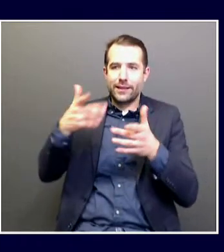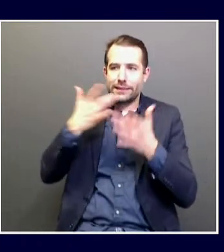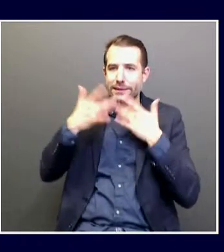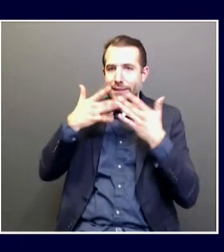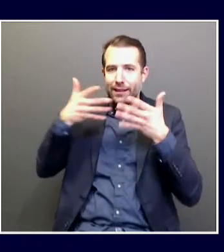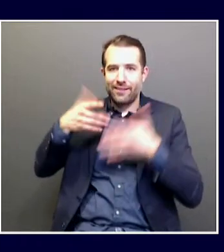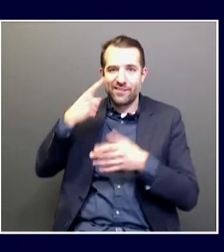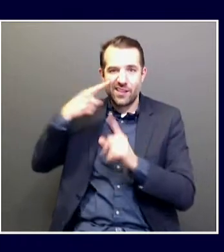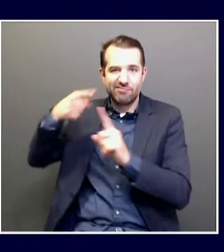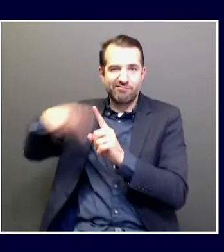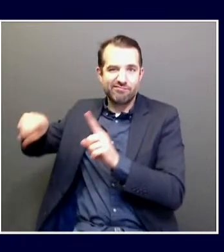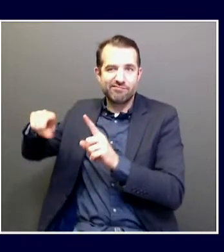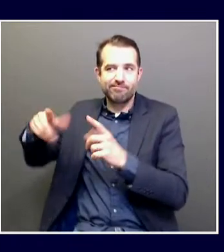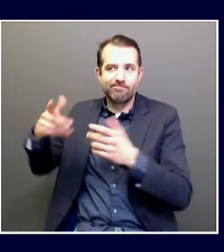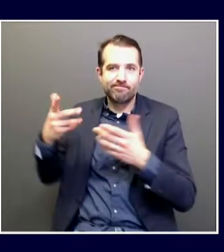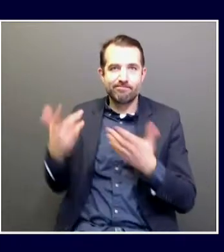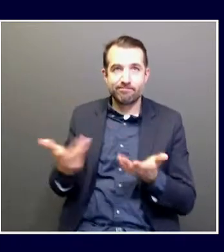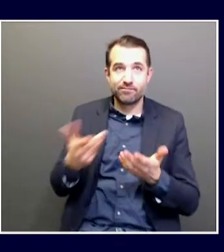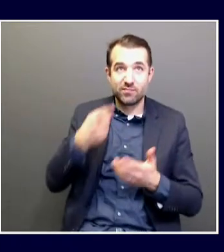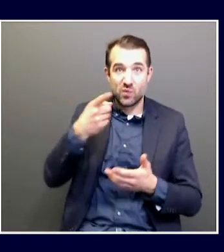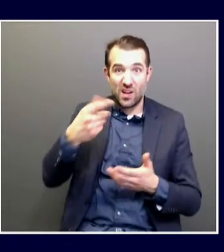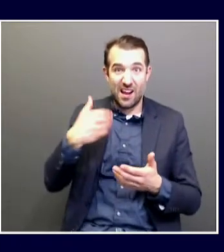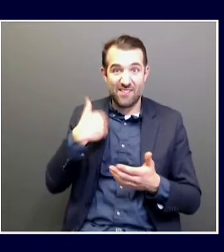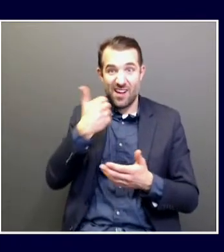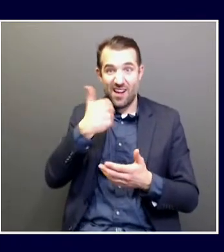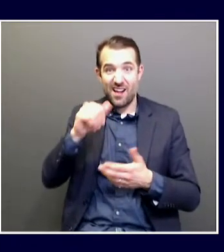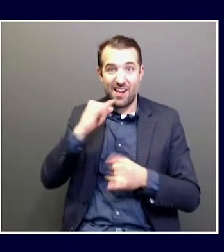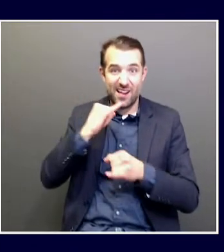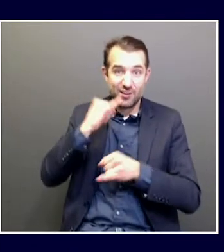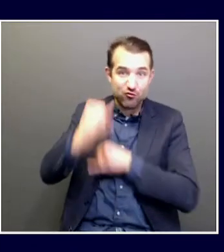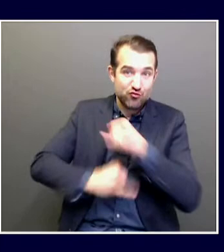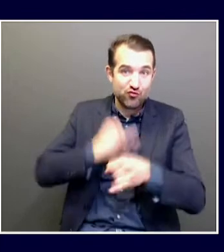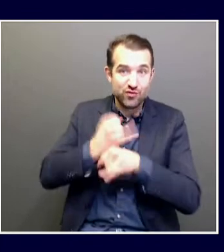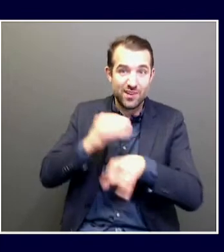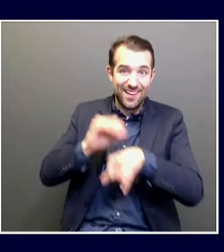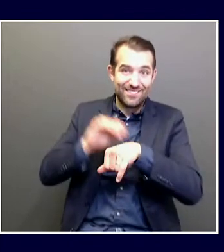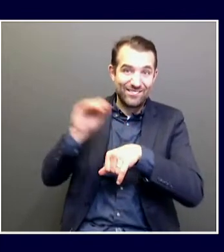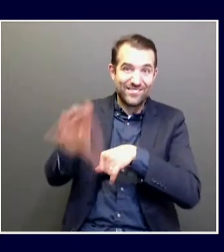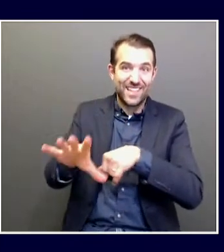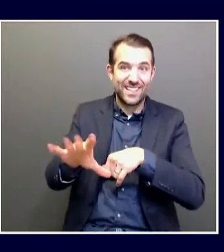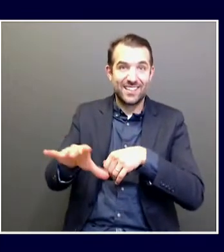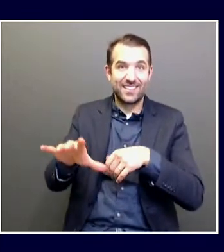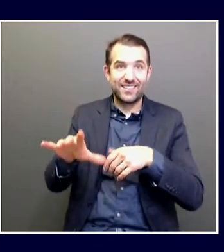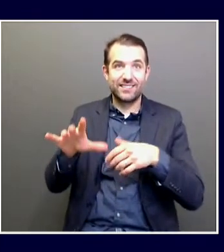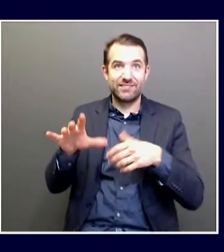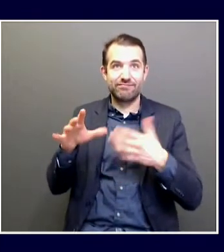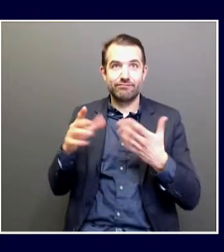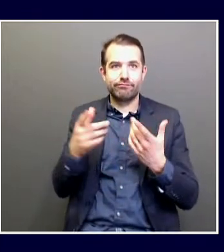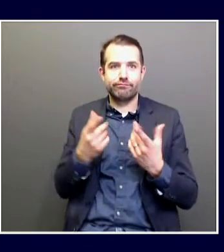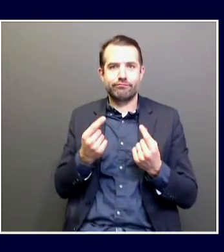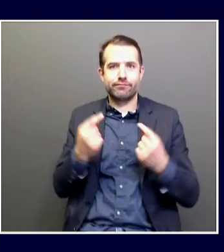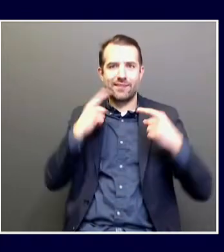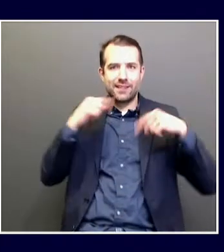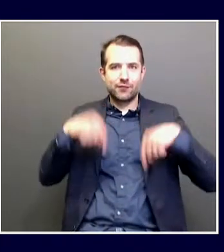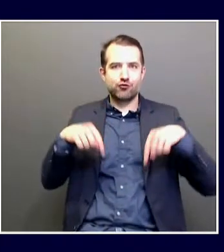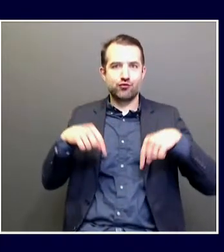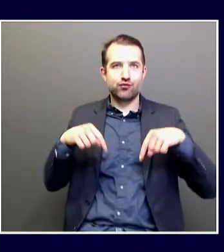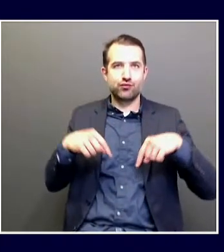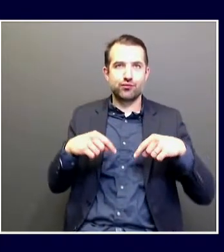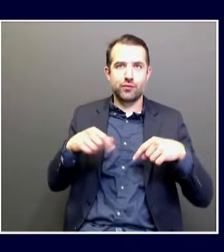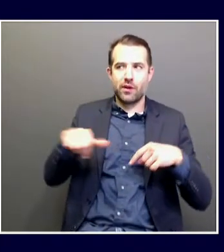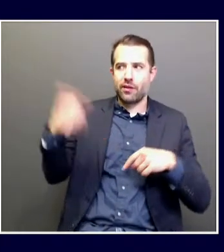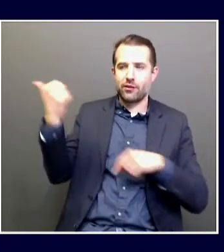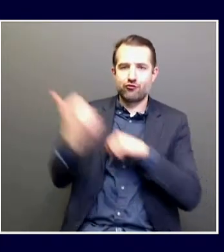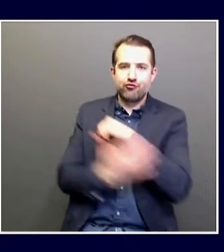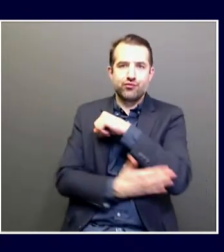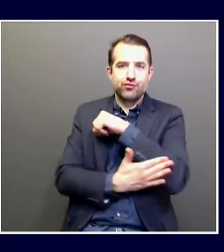about these kind of recommendations, I think that would be good to hear about. Yeah, I can start, Patrick, but I want to say right